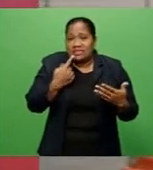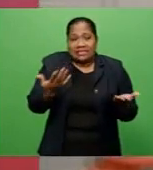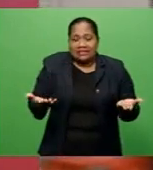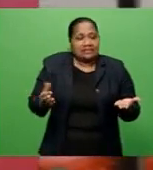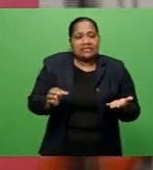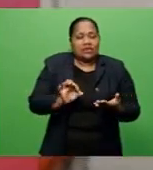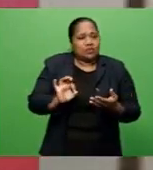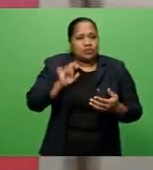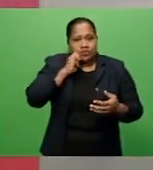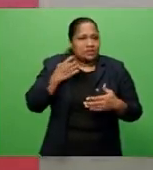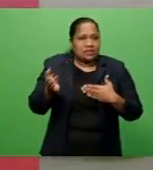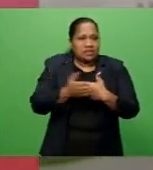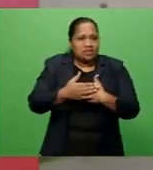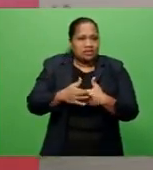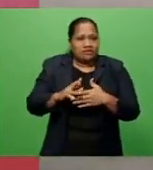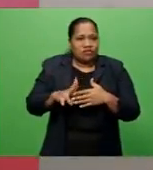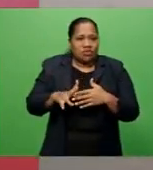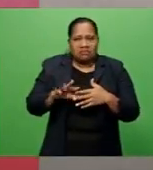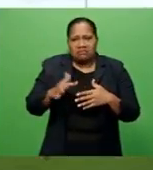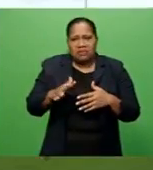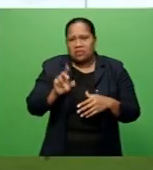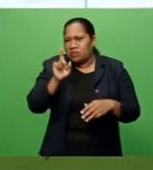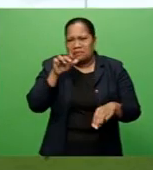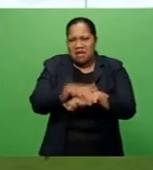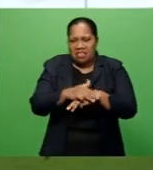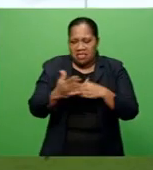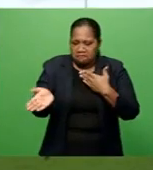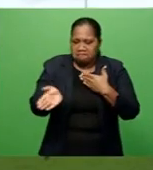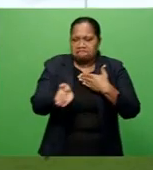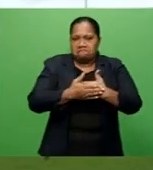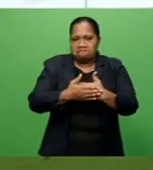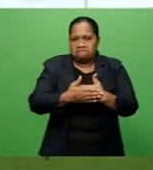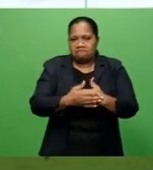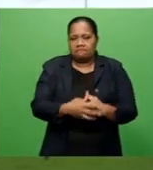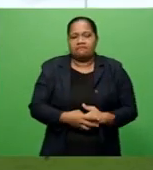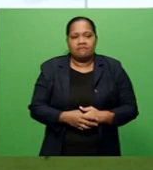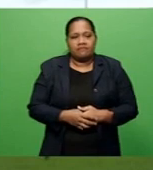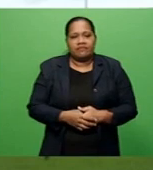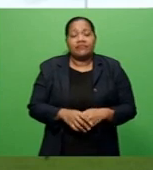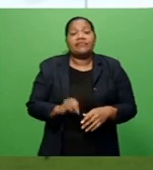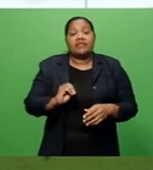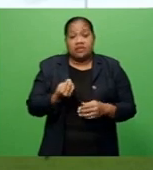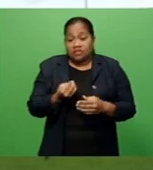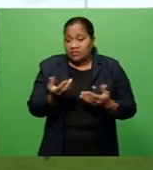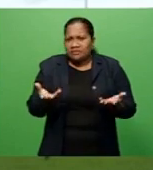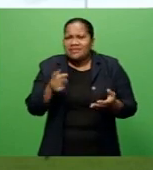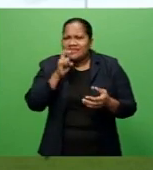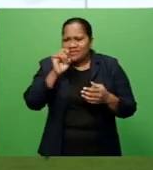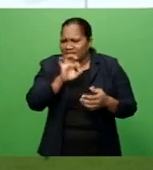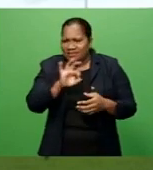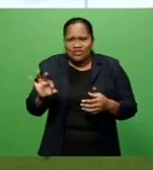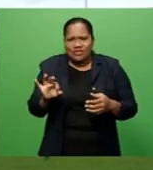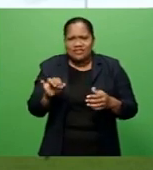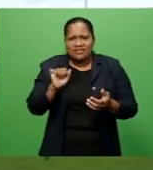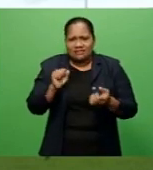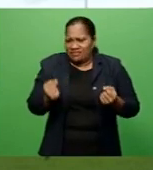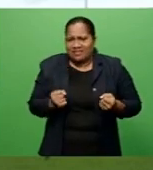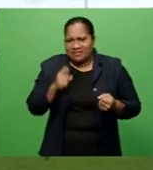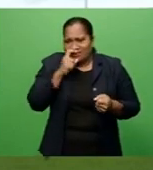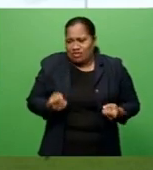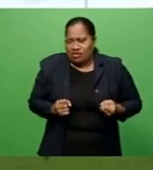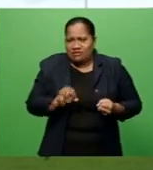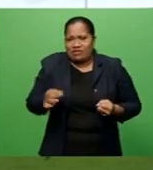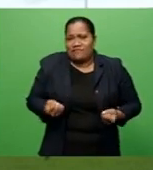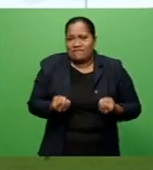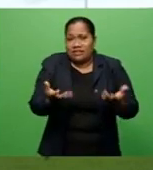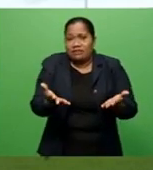next 1 month, that's for sure. The unavailability of Ratudakmbau and Subrel Parks mean Lambasa and Rewa